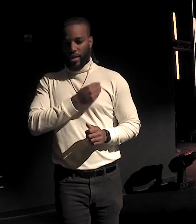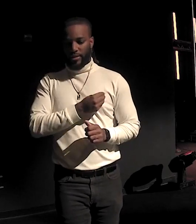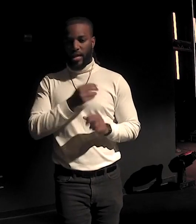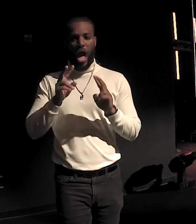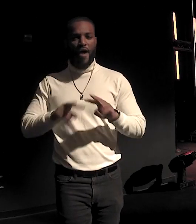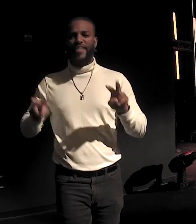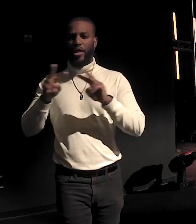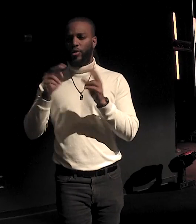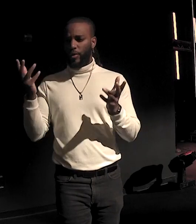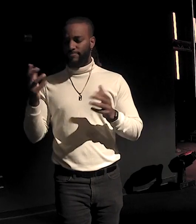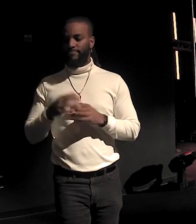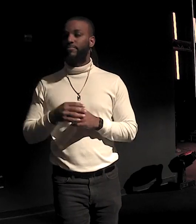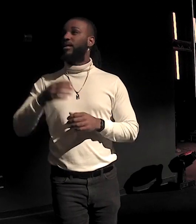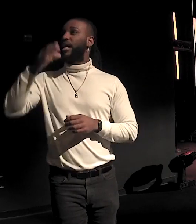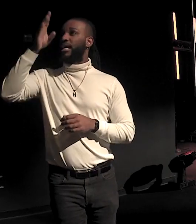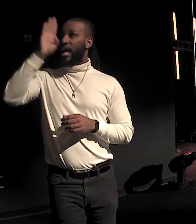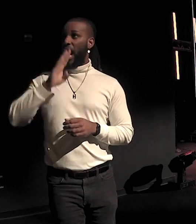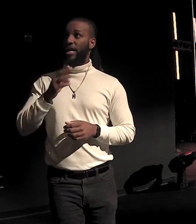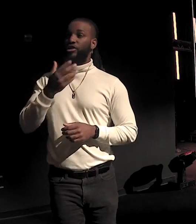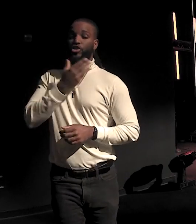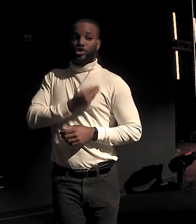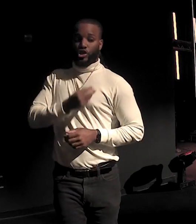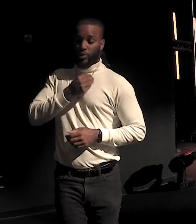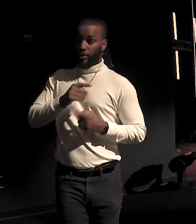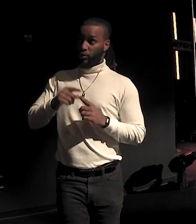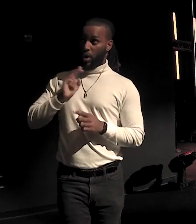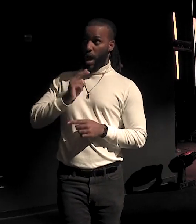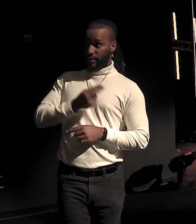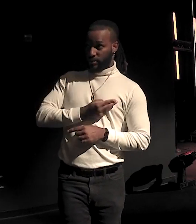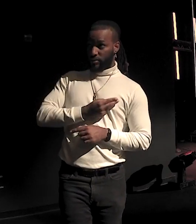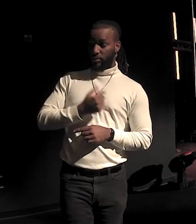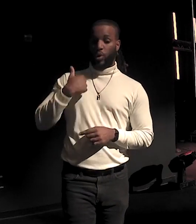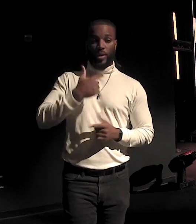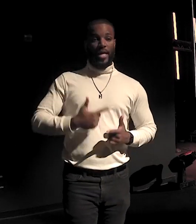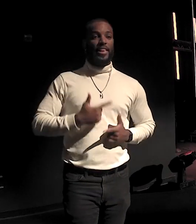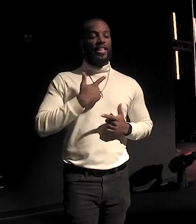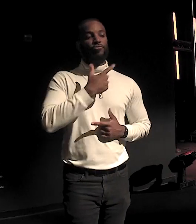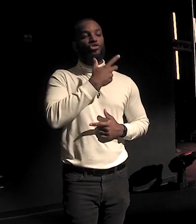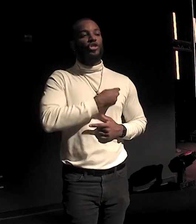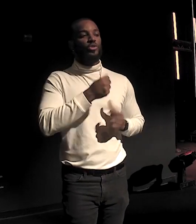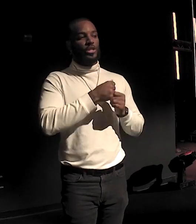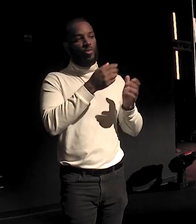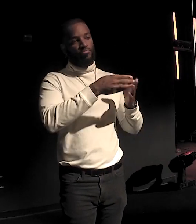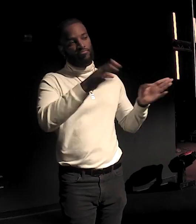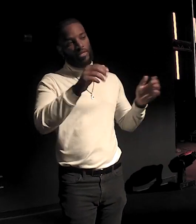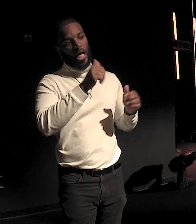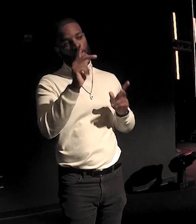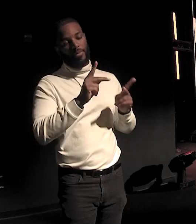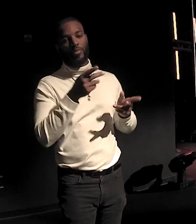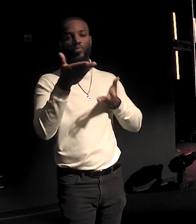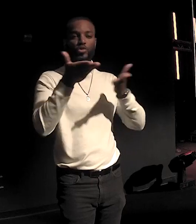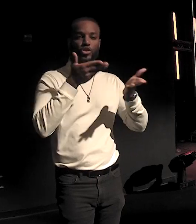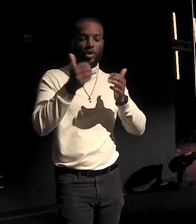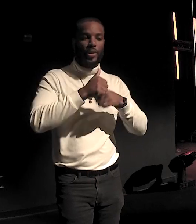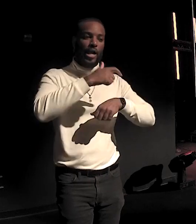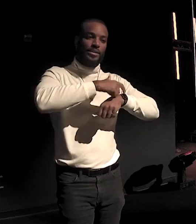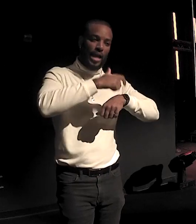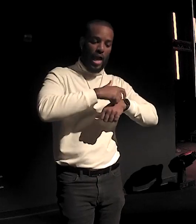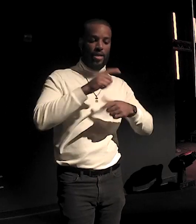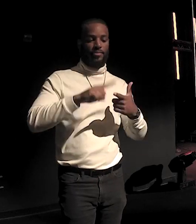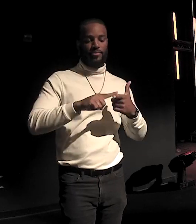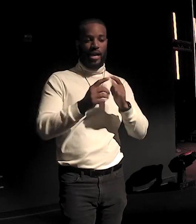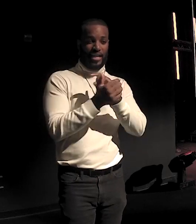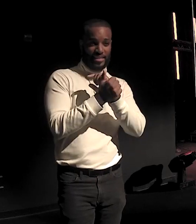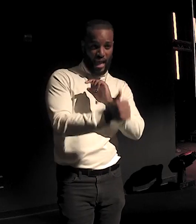this: God is generous to us, so we live generously with others. We serve with our time and talents and